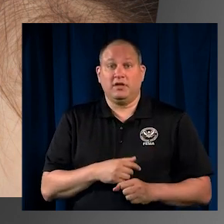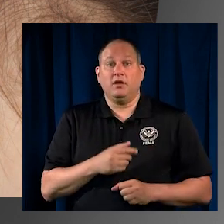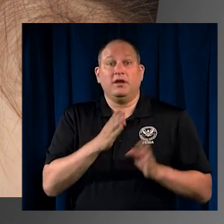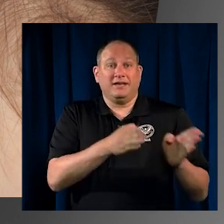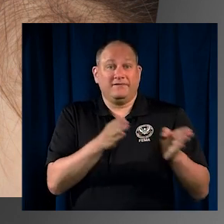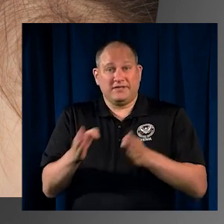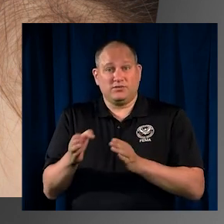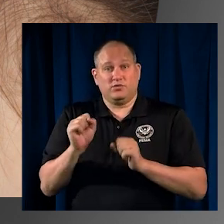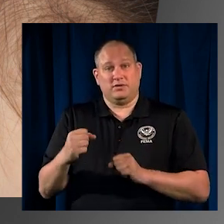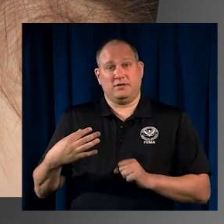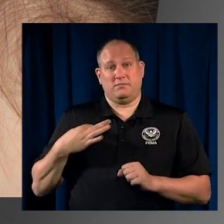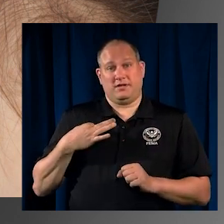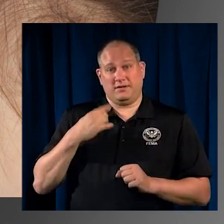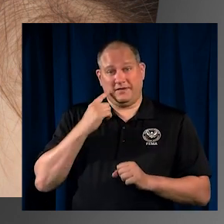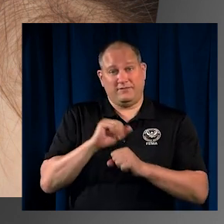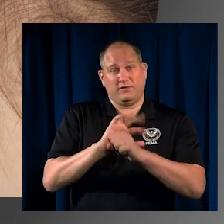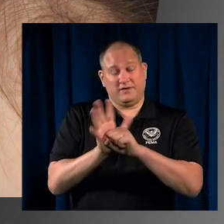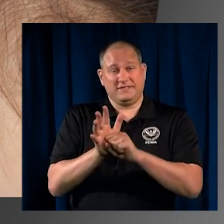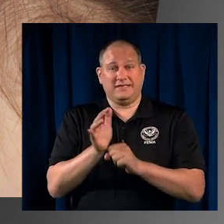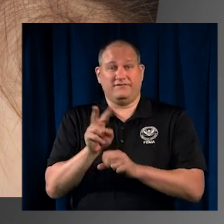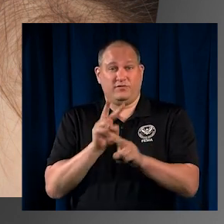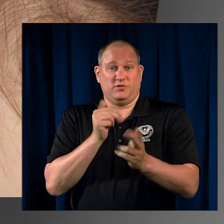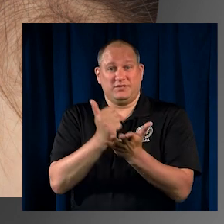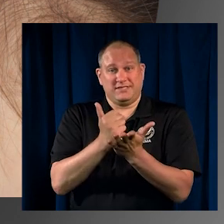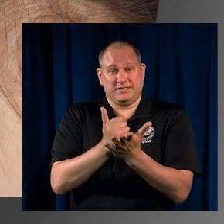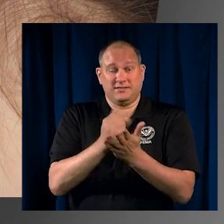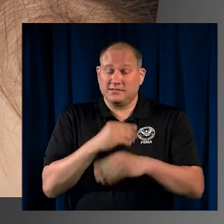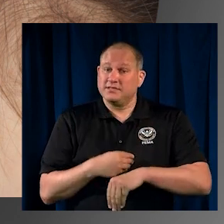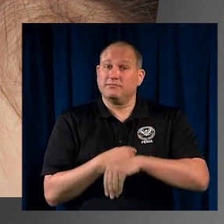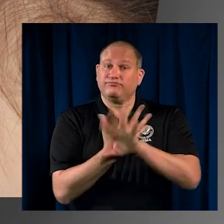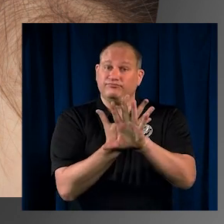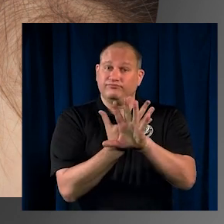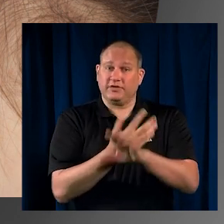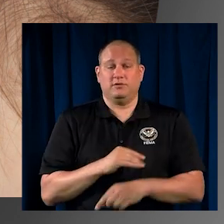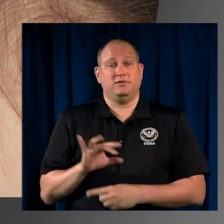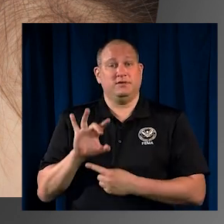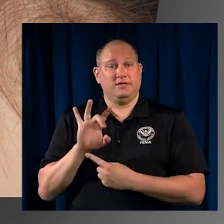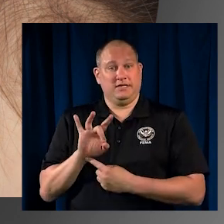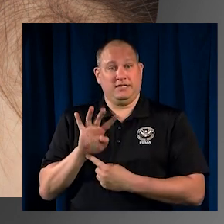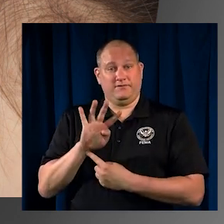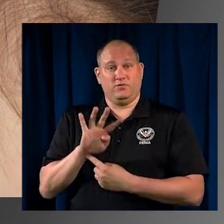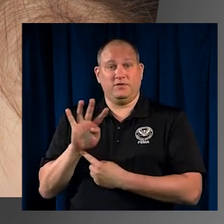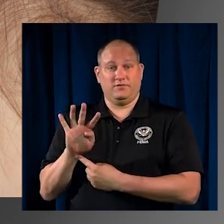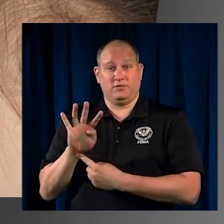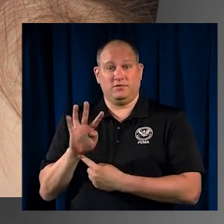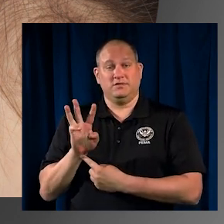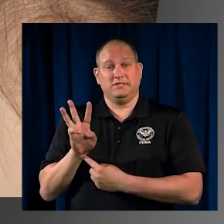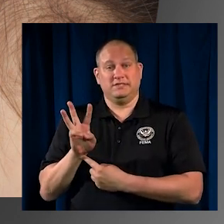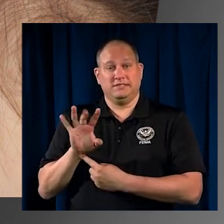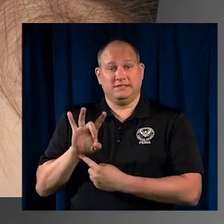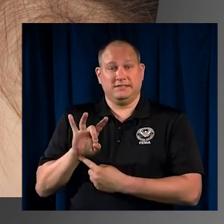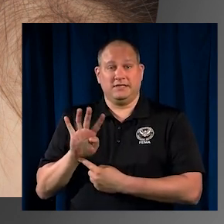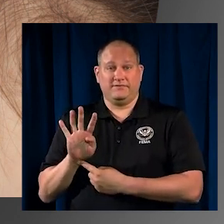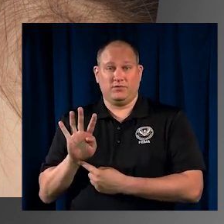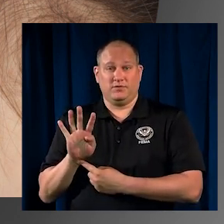funeral assistance line. Individuals can apply for COVID-19 funeral assistance by calling